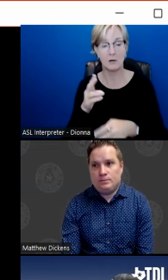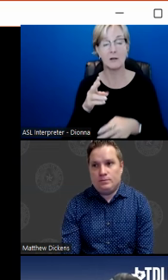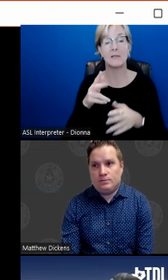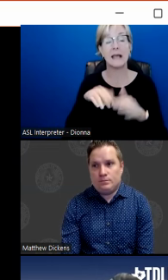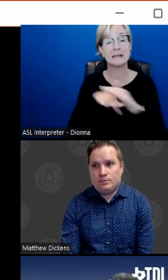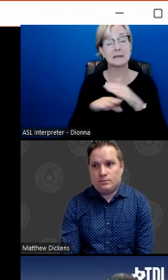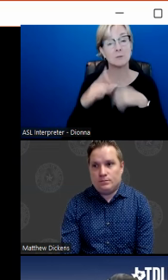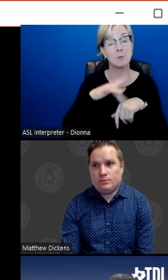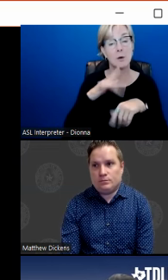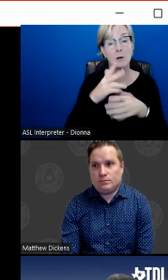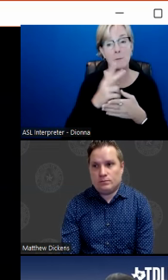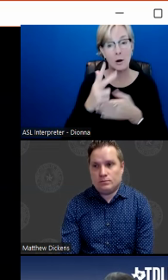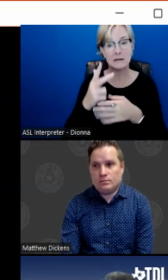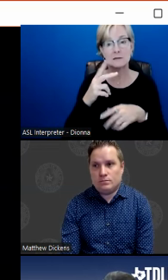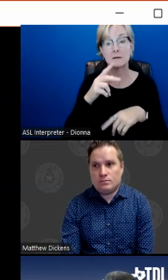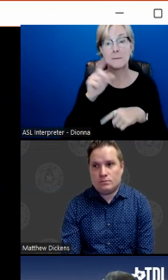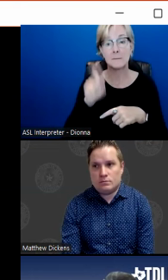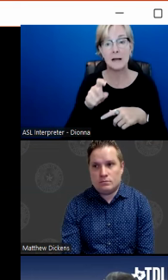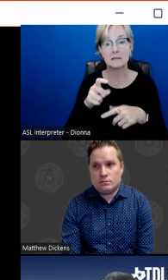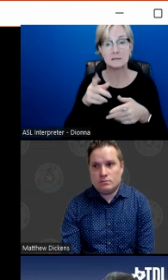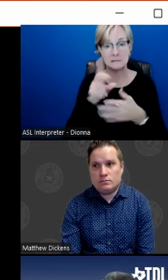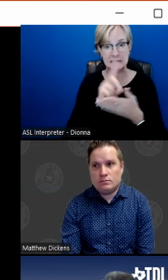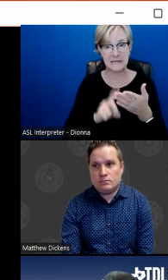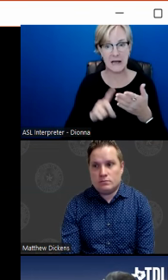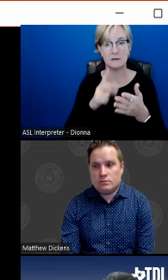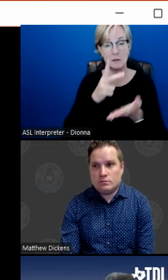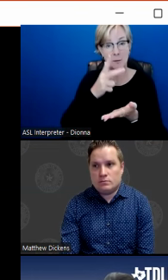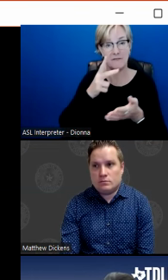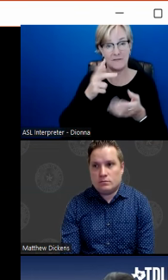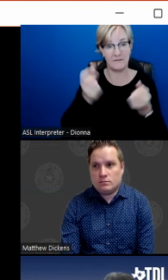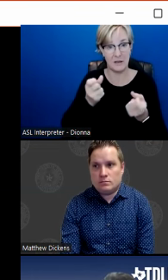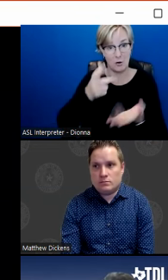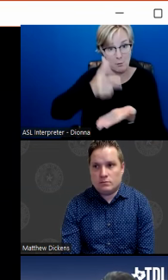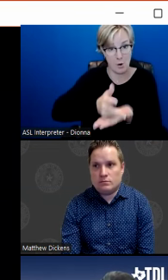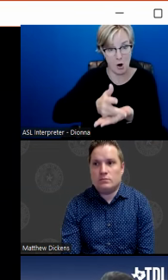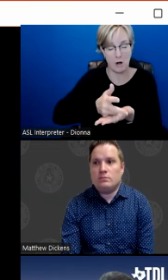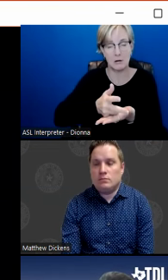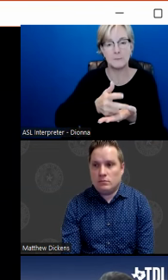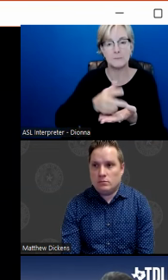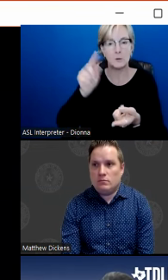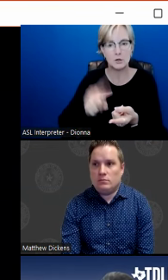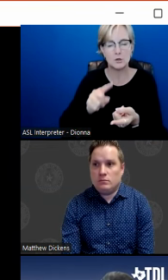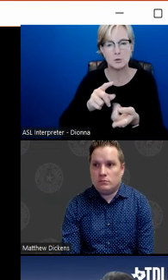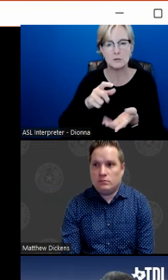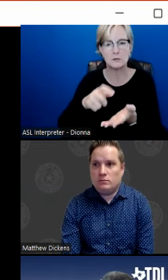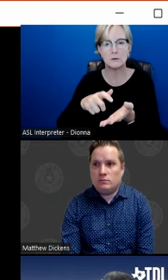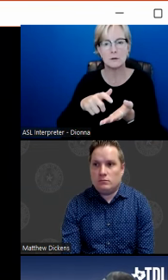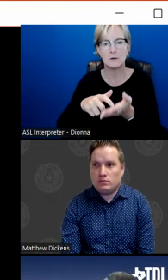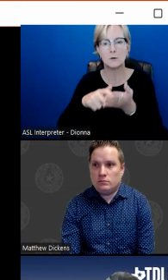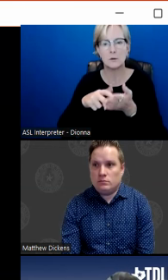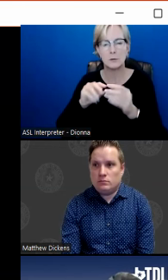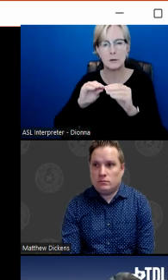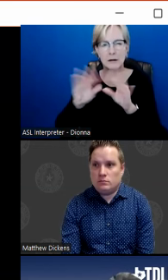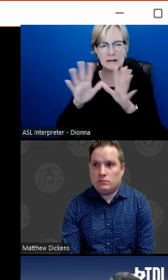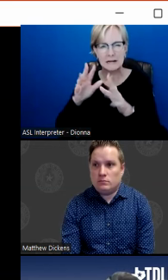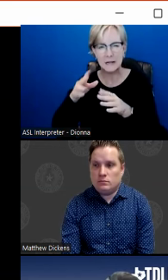be designed to prevent the vehicle that is parked in them from reducing the required accessible route clear width to